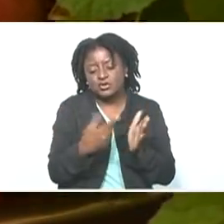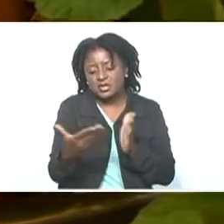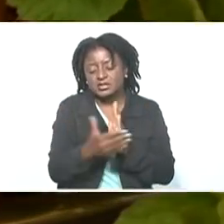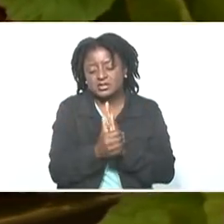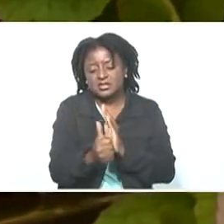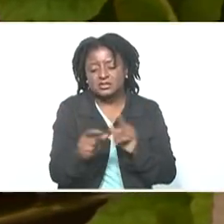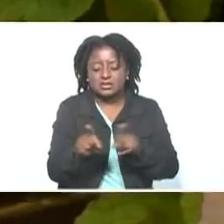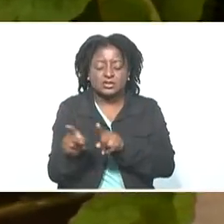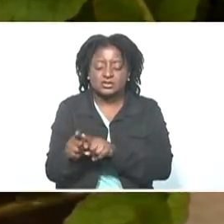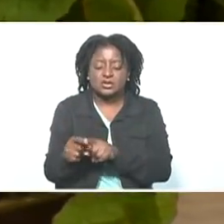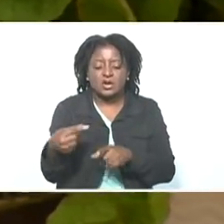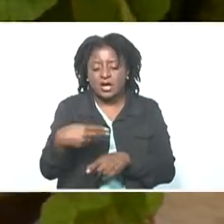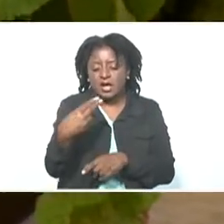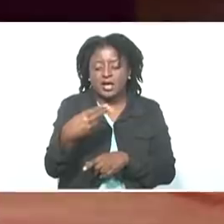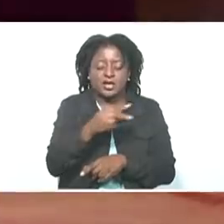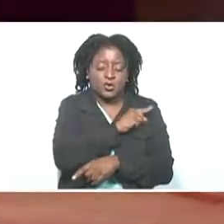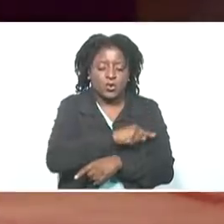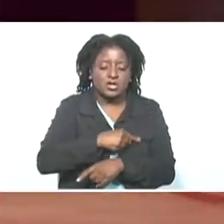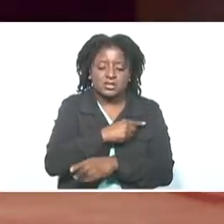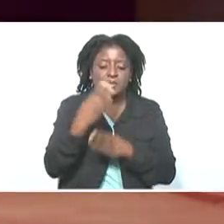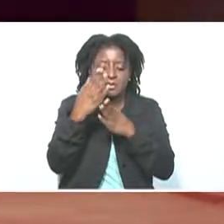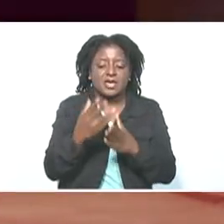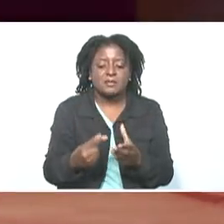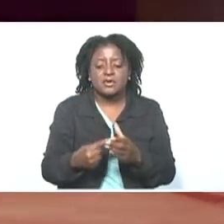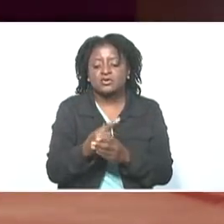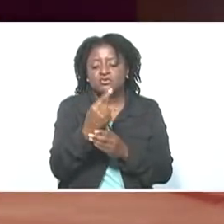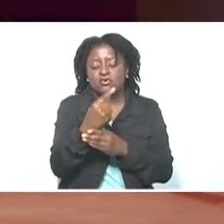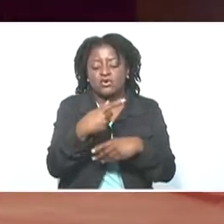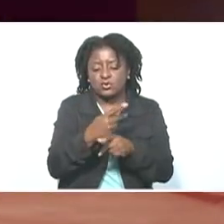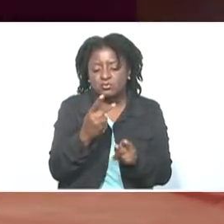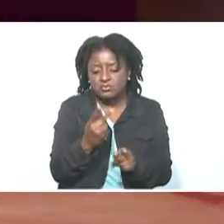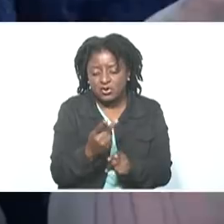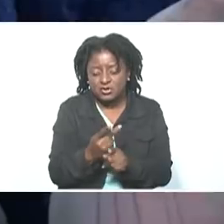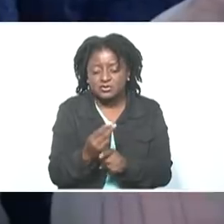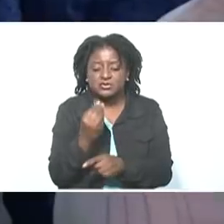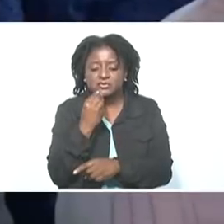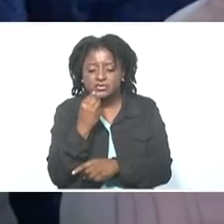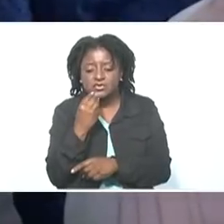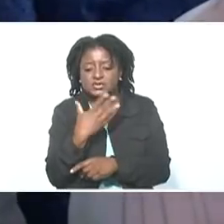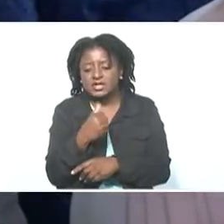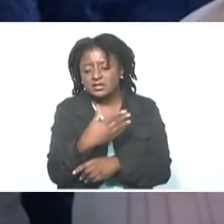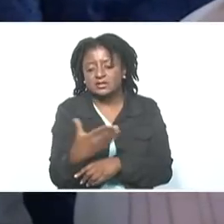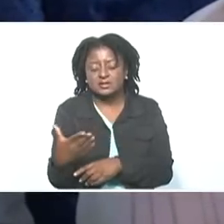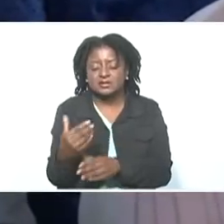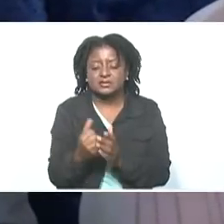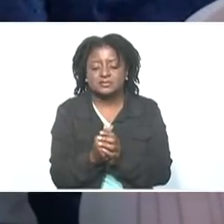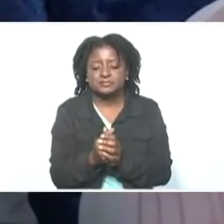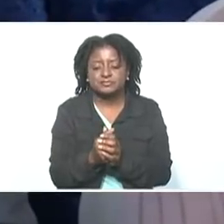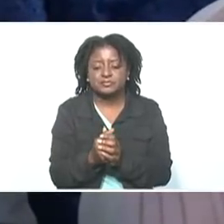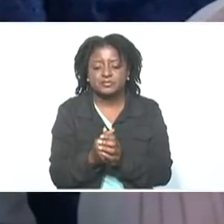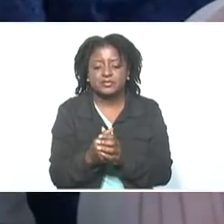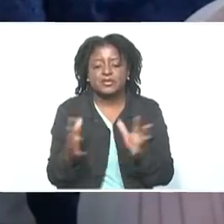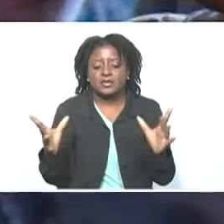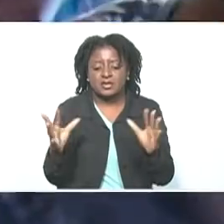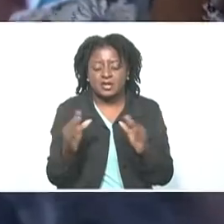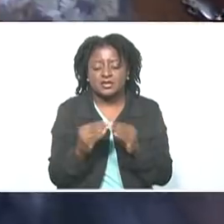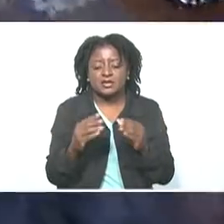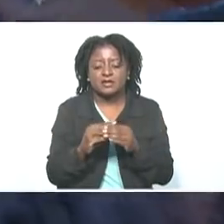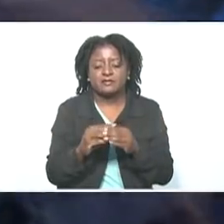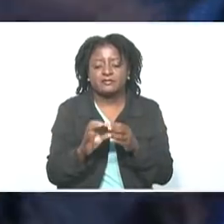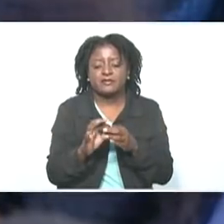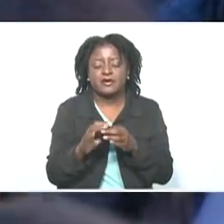high-quality Bahamian-grown produce, processed products, and commodities. The annual assembly of farmers,